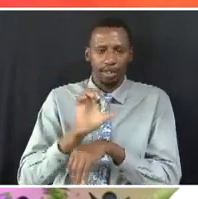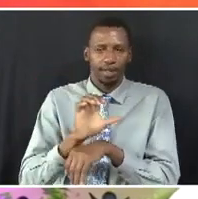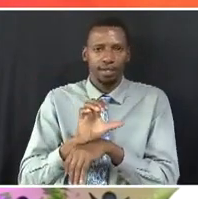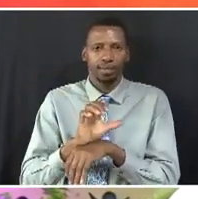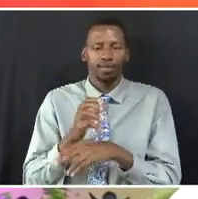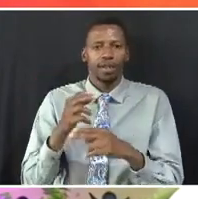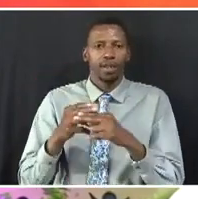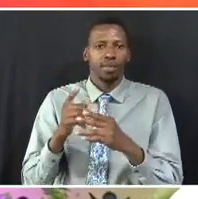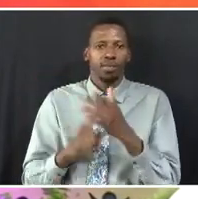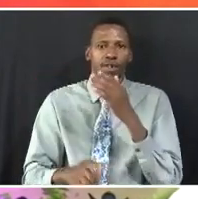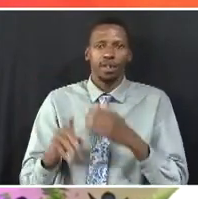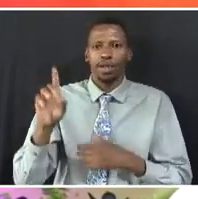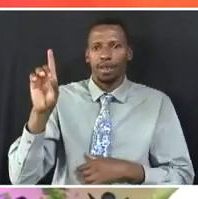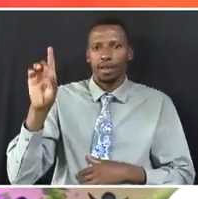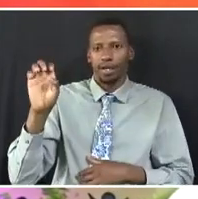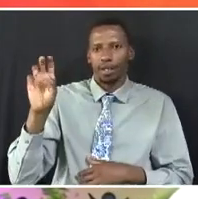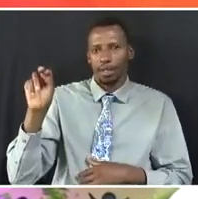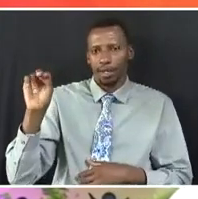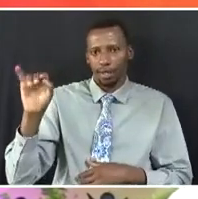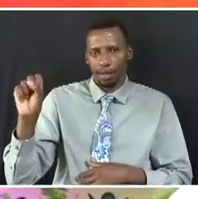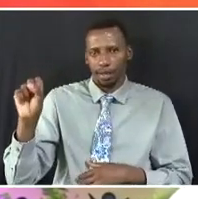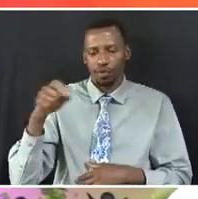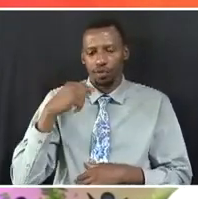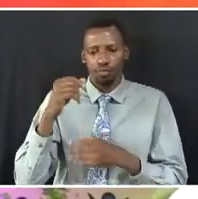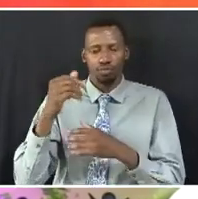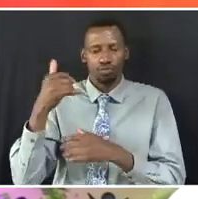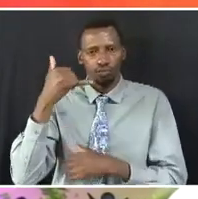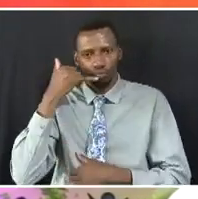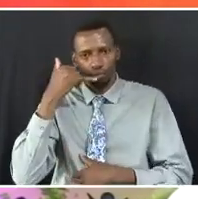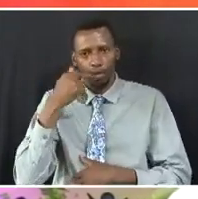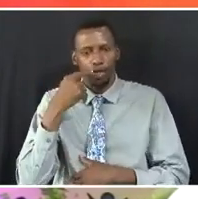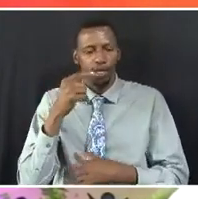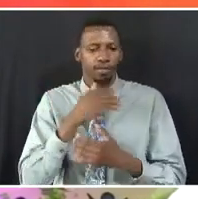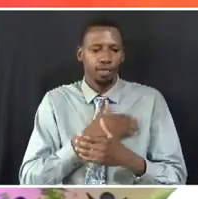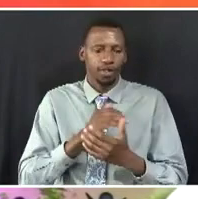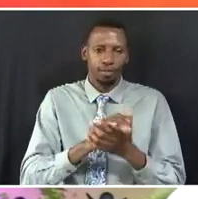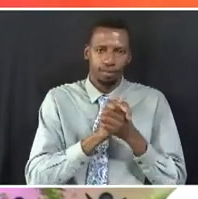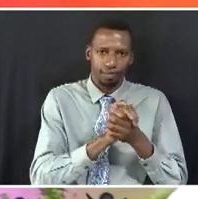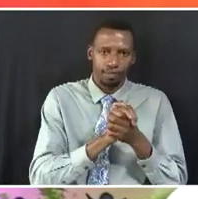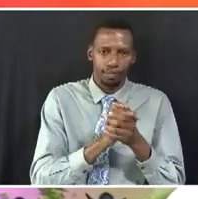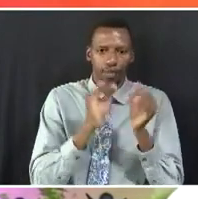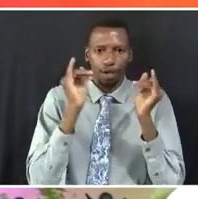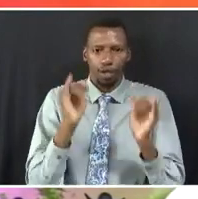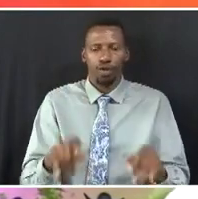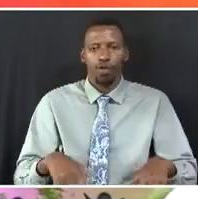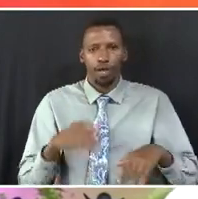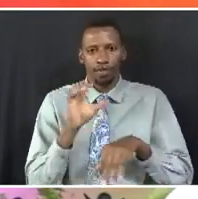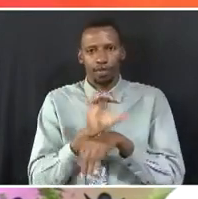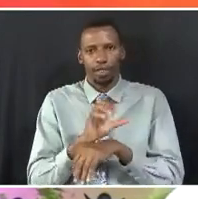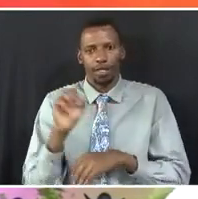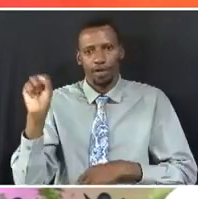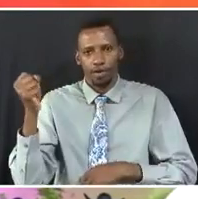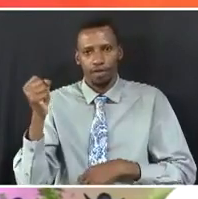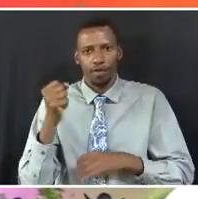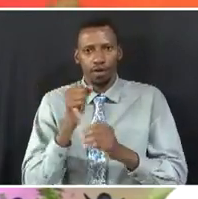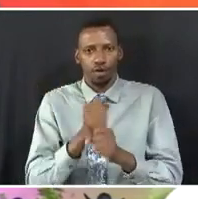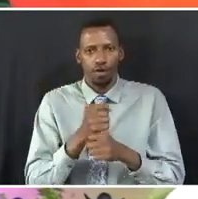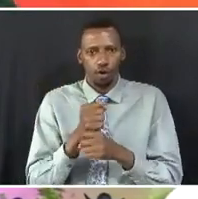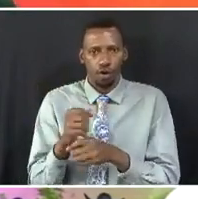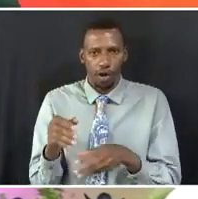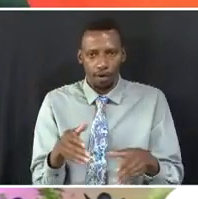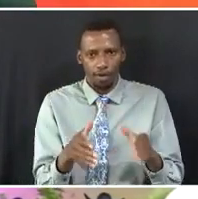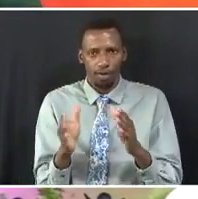Dennis Mwan, who called me last evening and said, please greet them at New Life Church, 5th Ngong